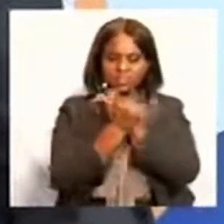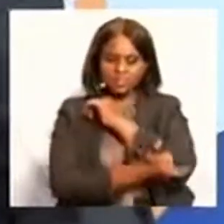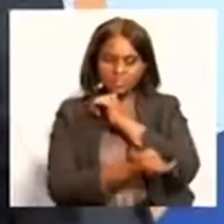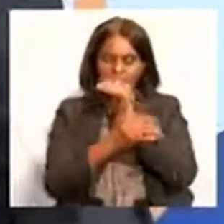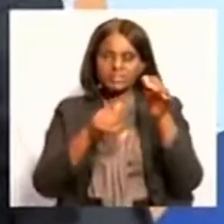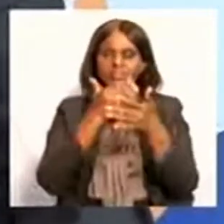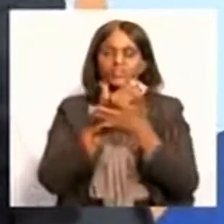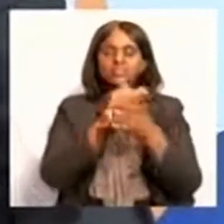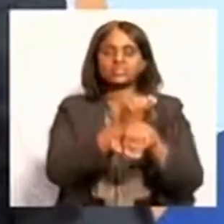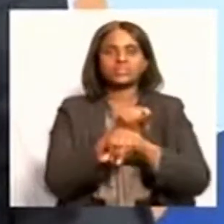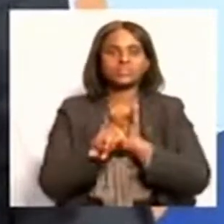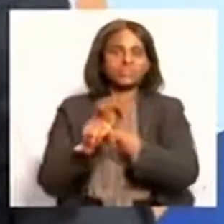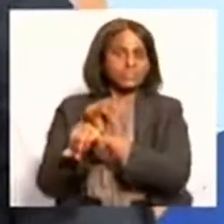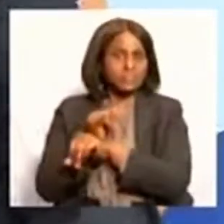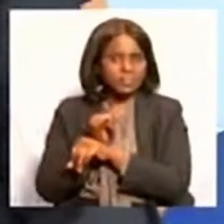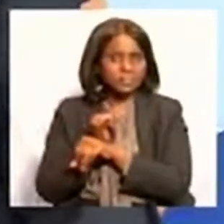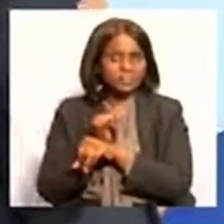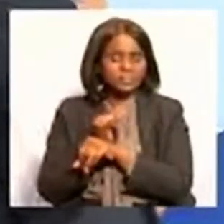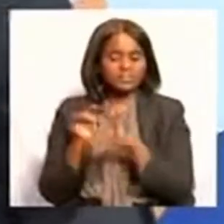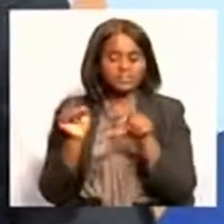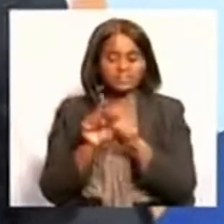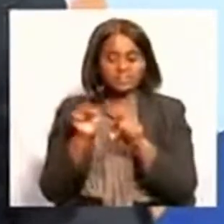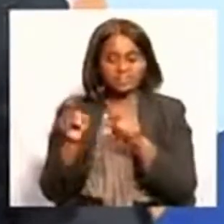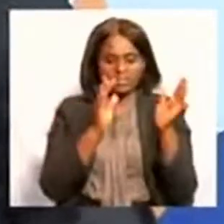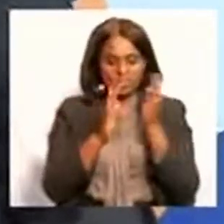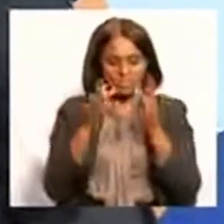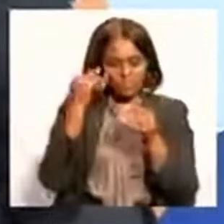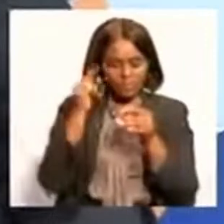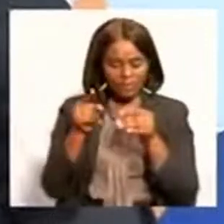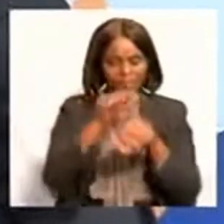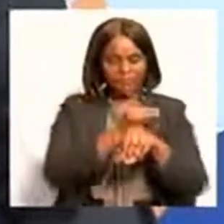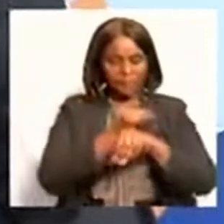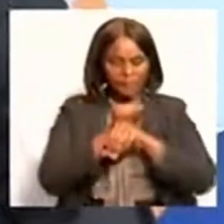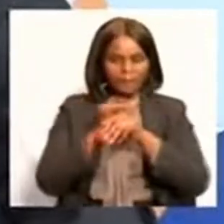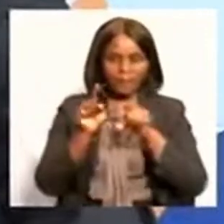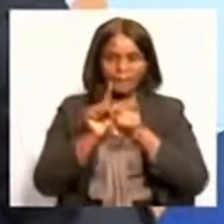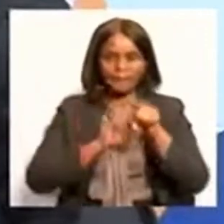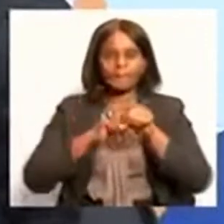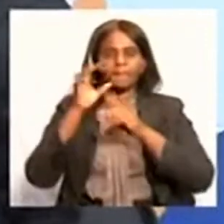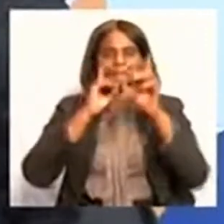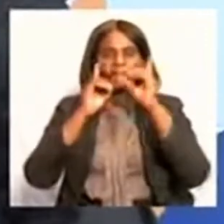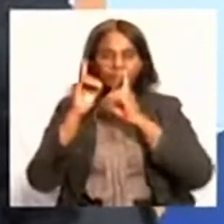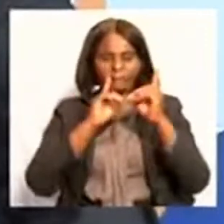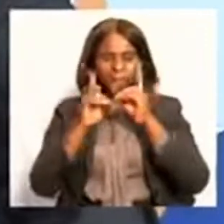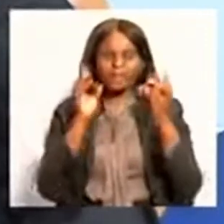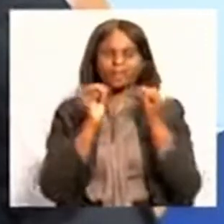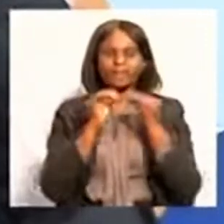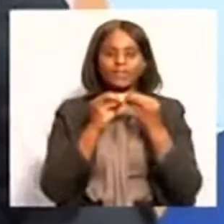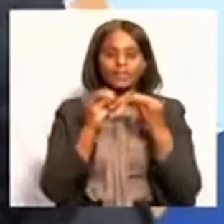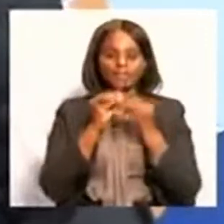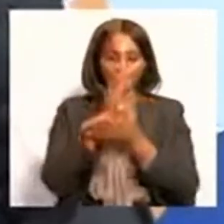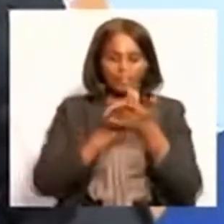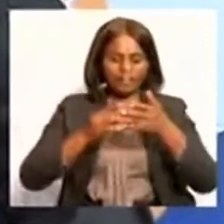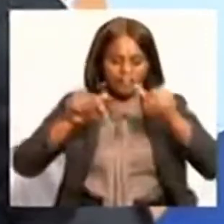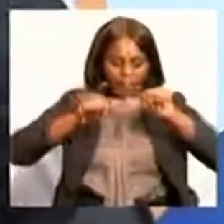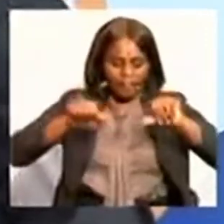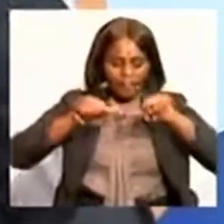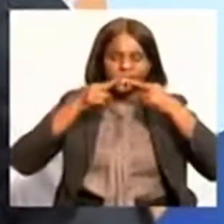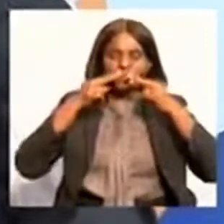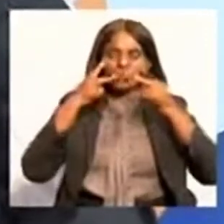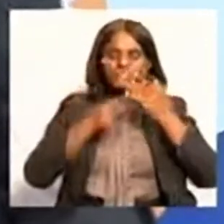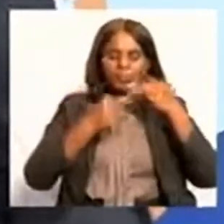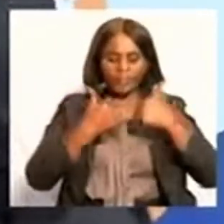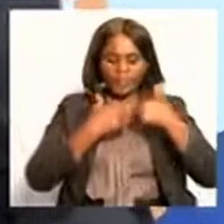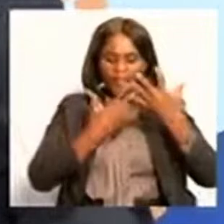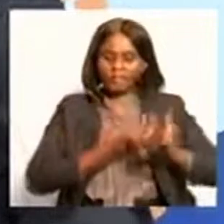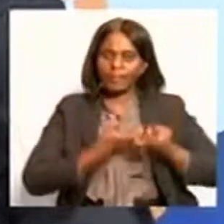invited. And the purpose of that engagement was to discuss some of the audit findings that were raised and